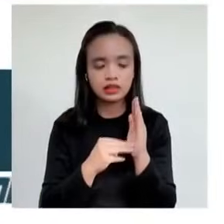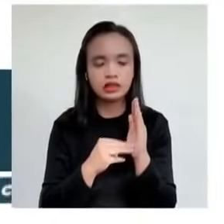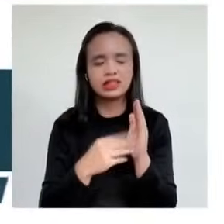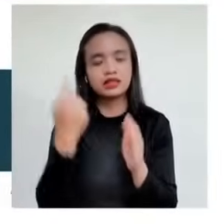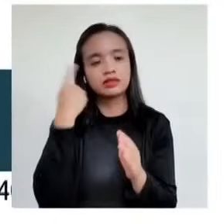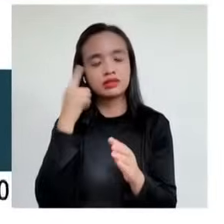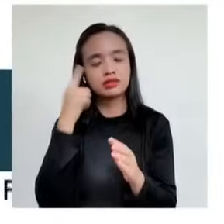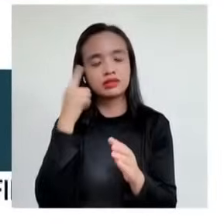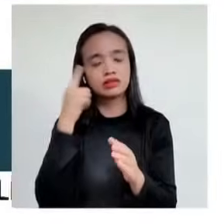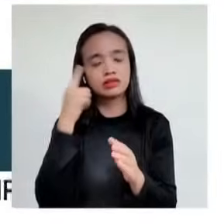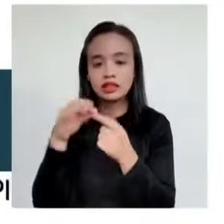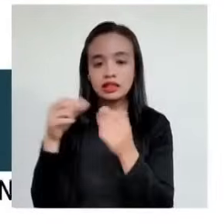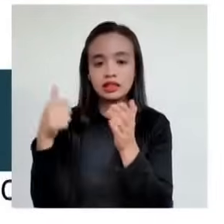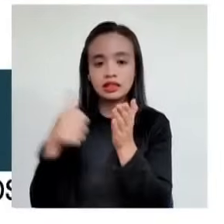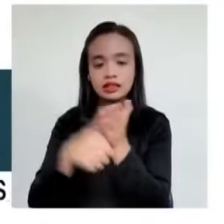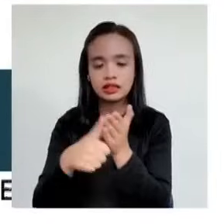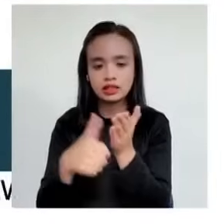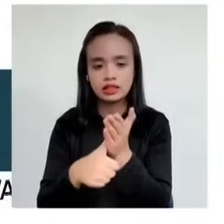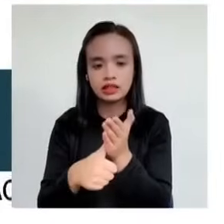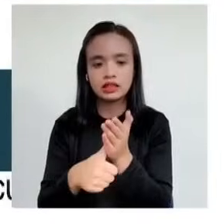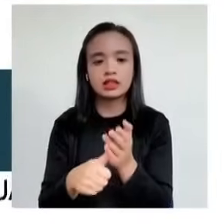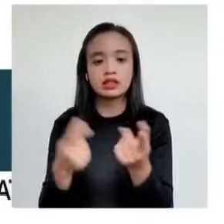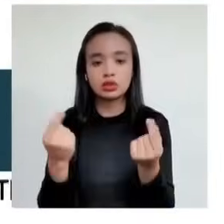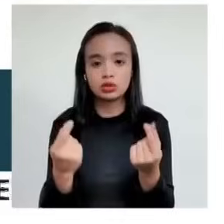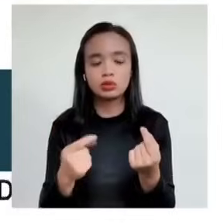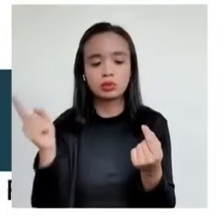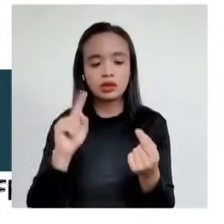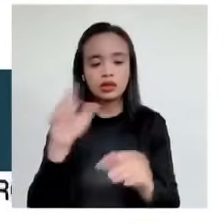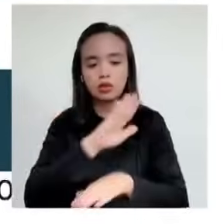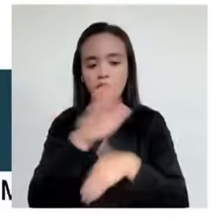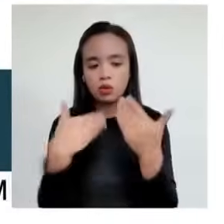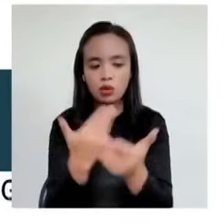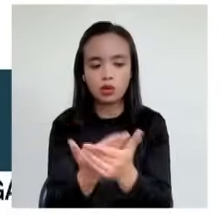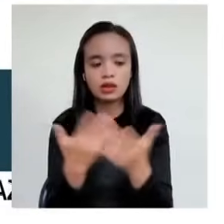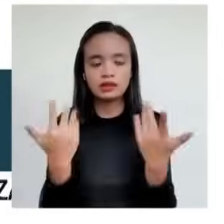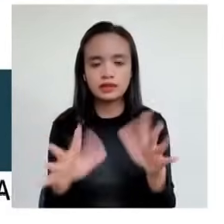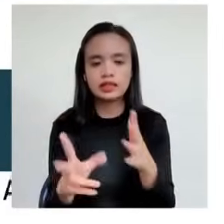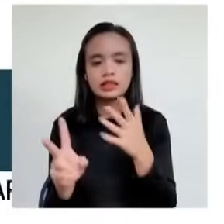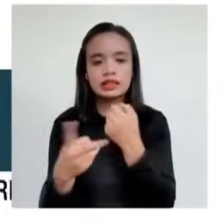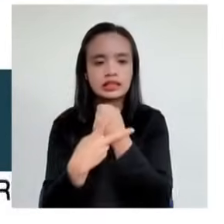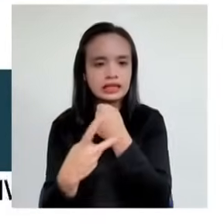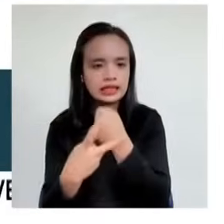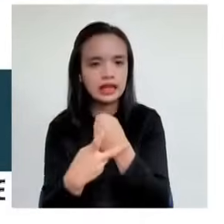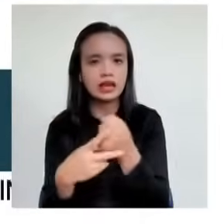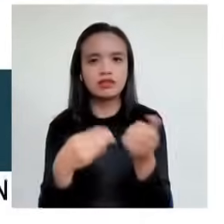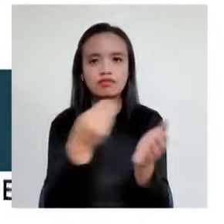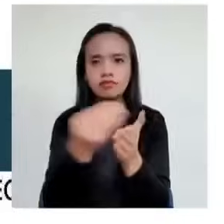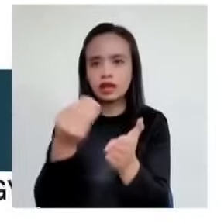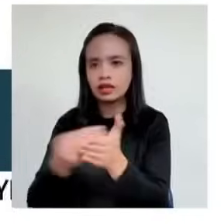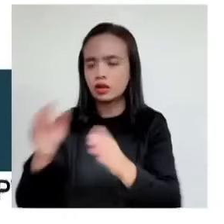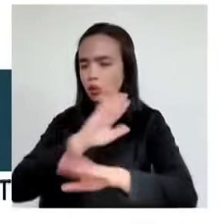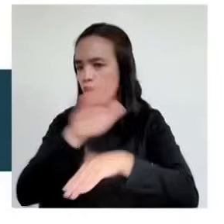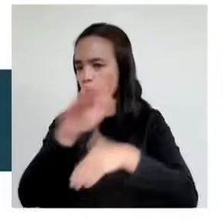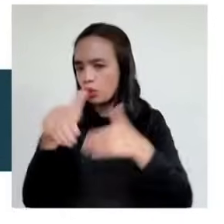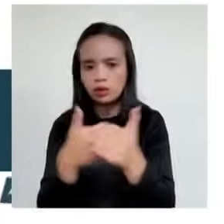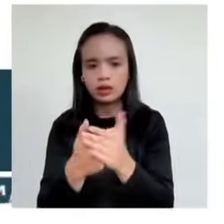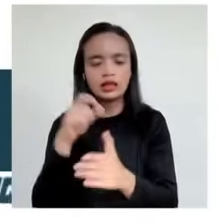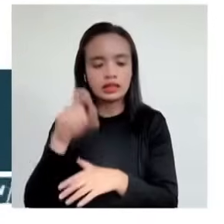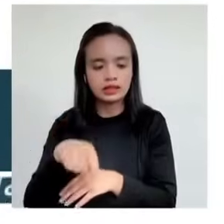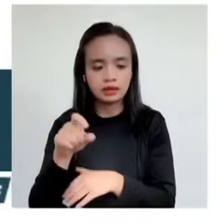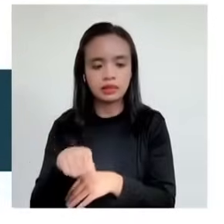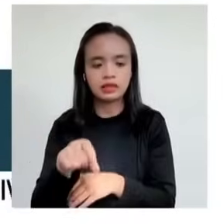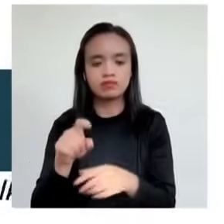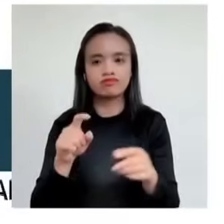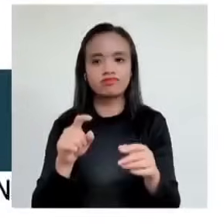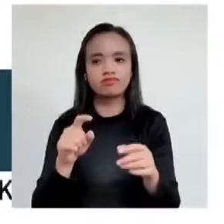election of Negros, kukuhanin namin yun sa lahat ng mga na-save namin sa procurement and everything na dapat nalalaan namin sa ibang bagay because we